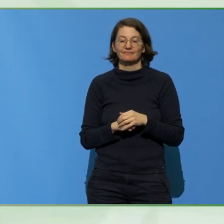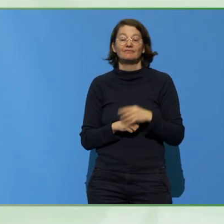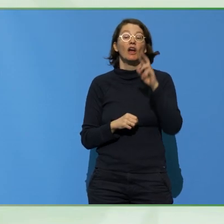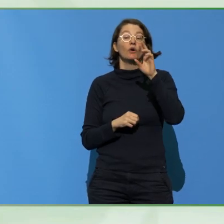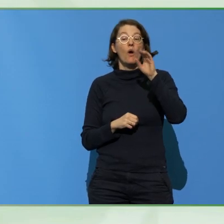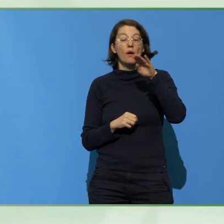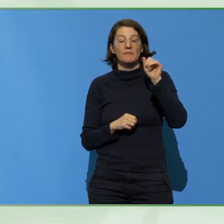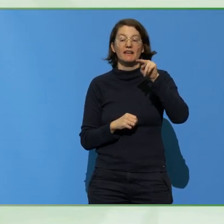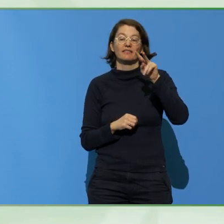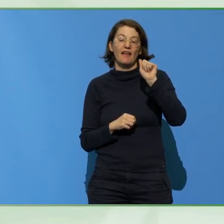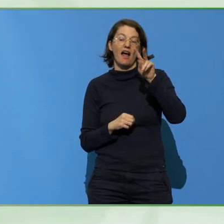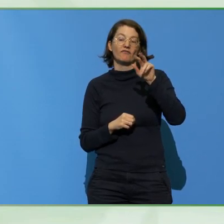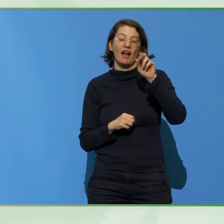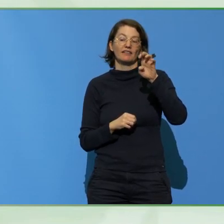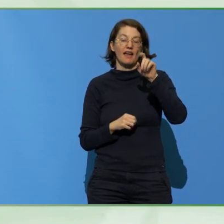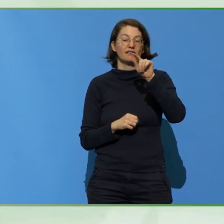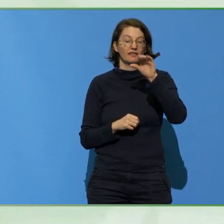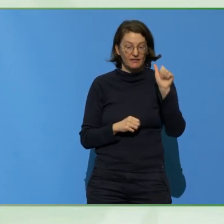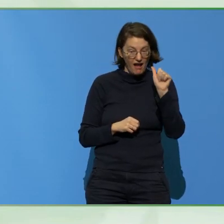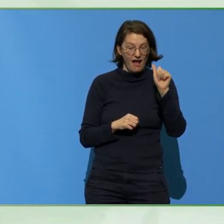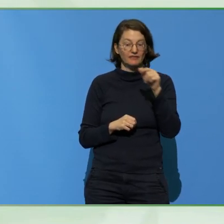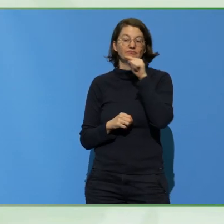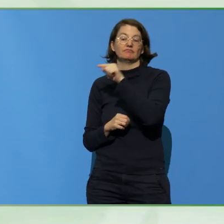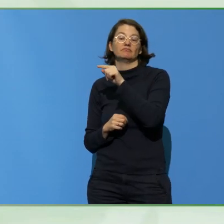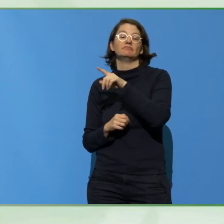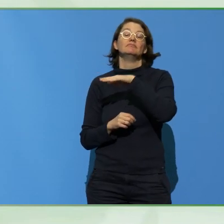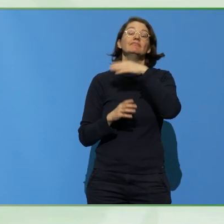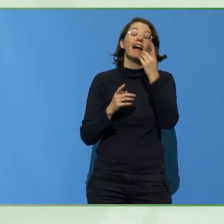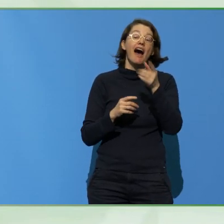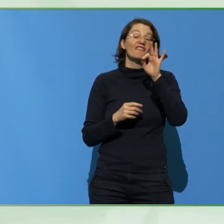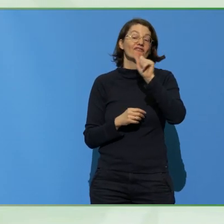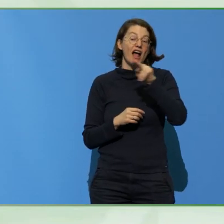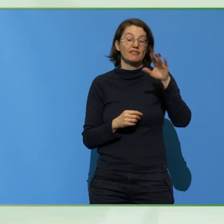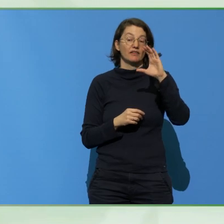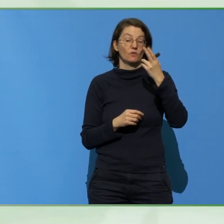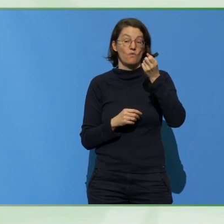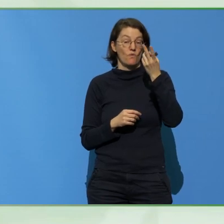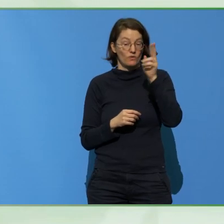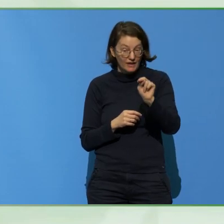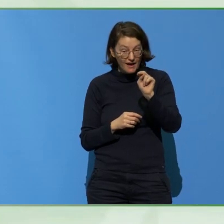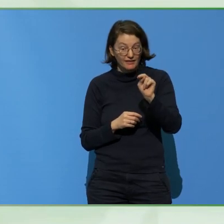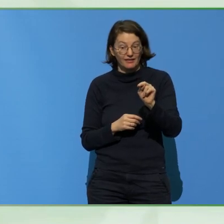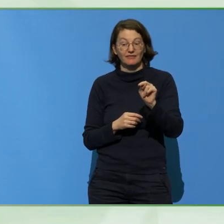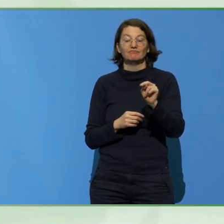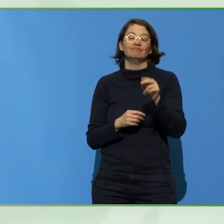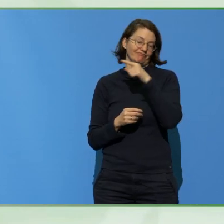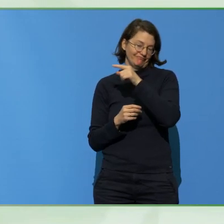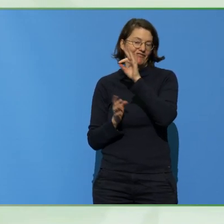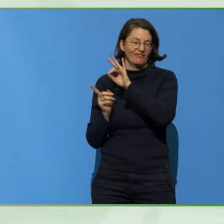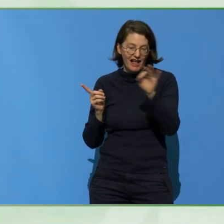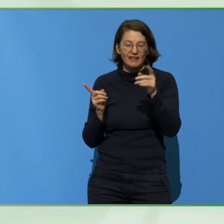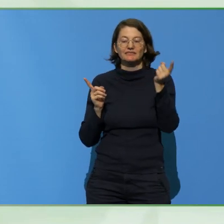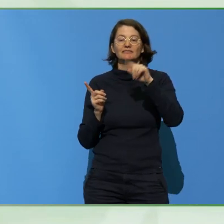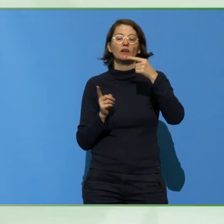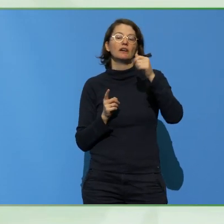here we have Gautam Devekar from Unexcluded Asia, based in Singapore, and Bernard Chira, based in